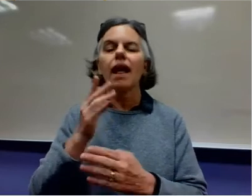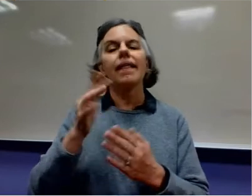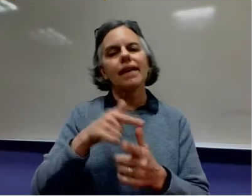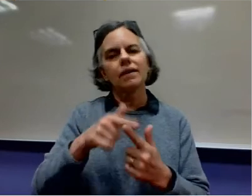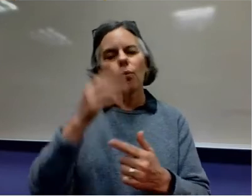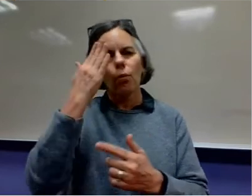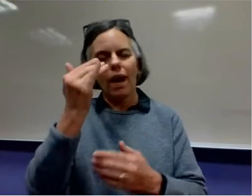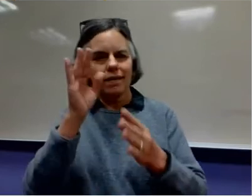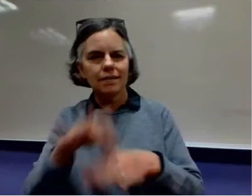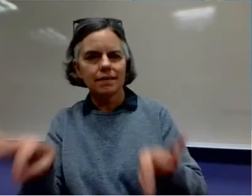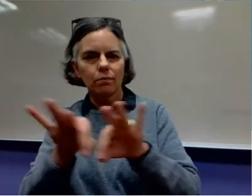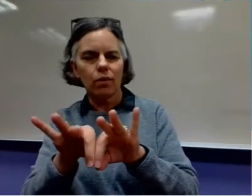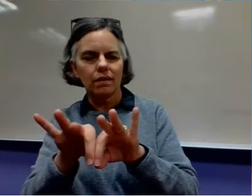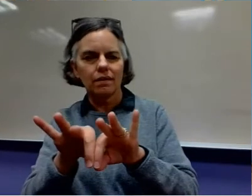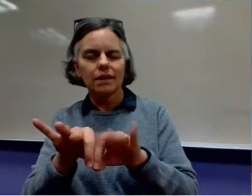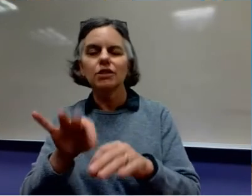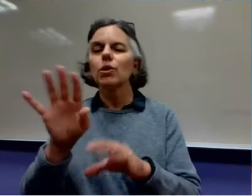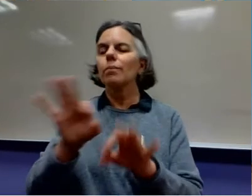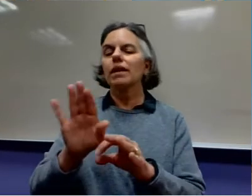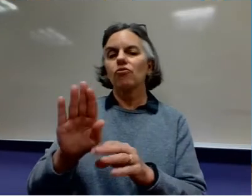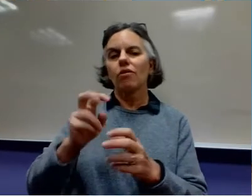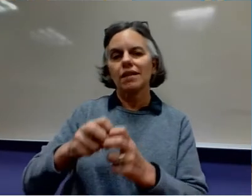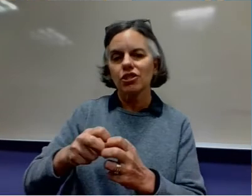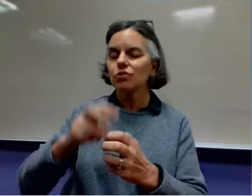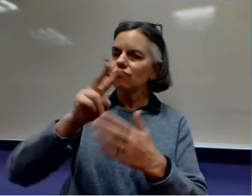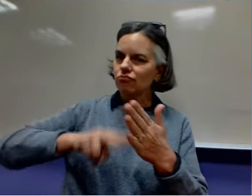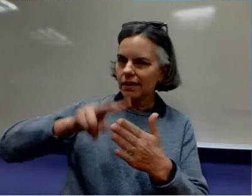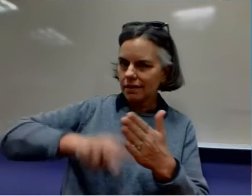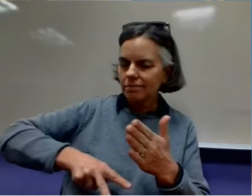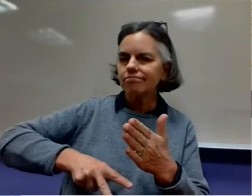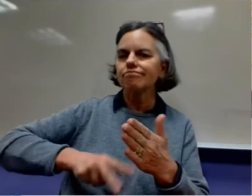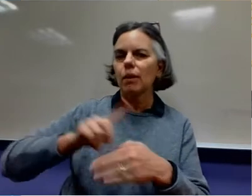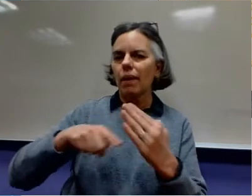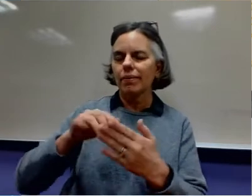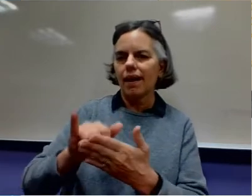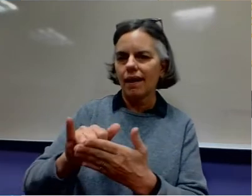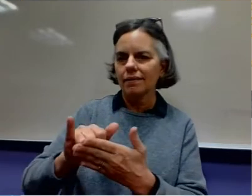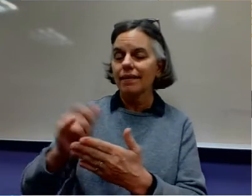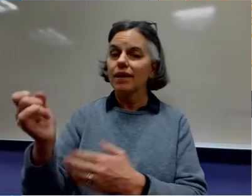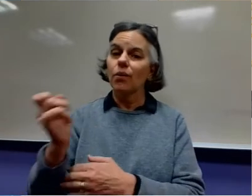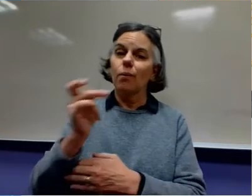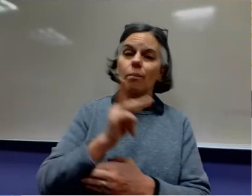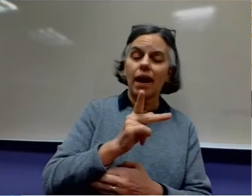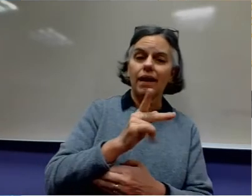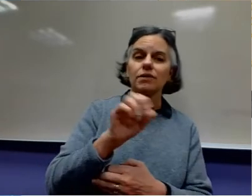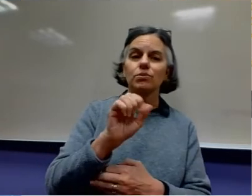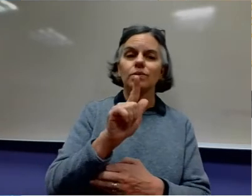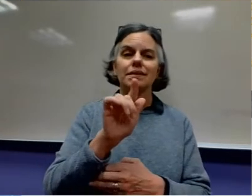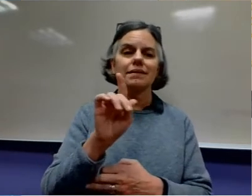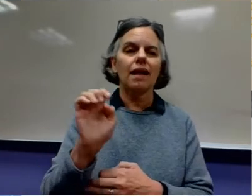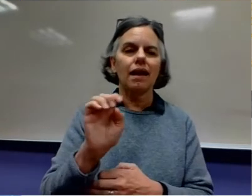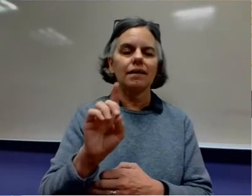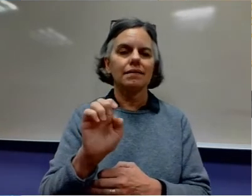it's important. Okay, so once you've chosen your issue, you've read about it, you'll go back to your slide